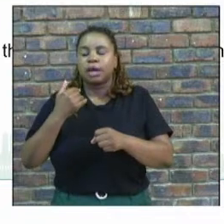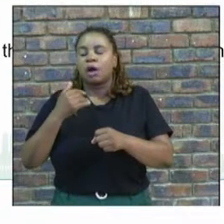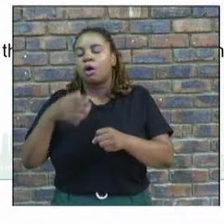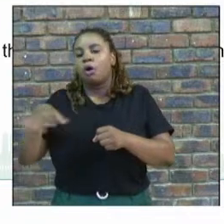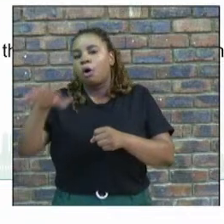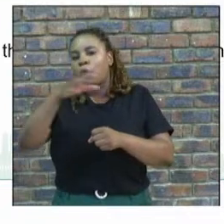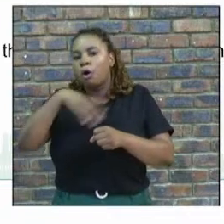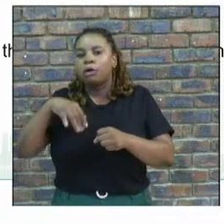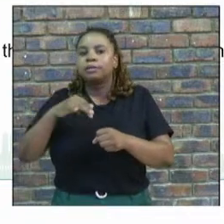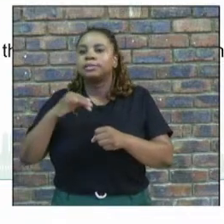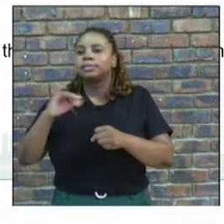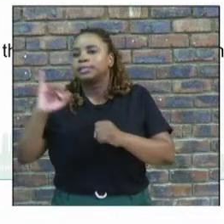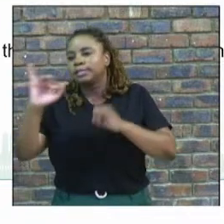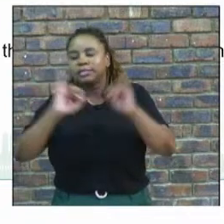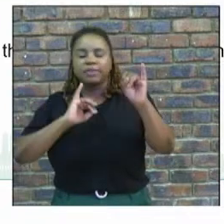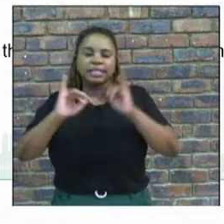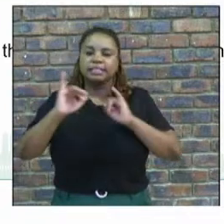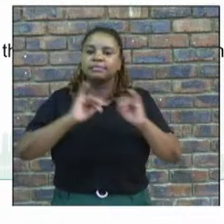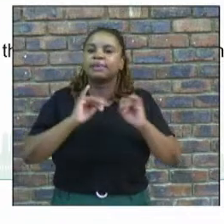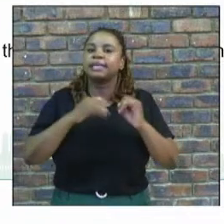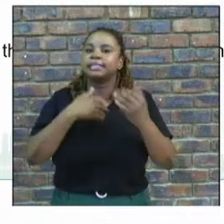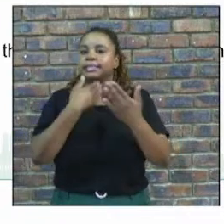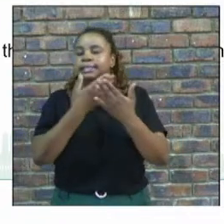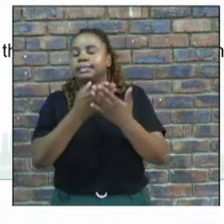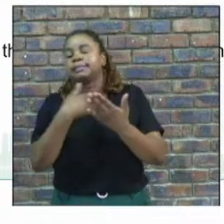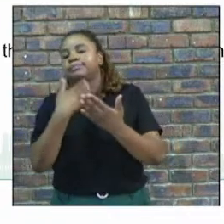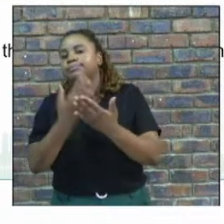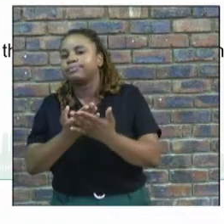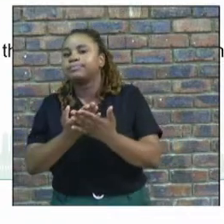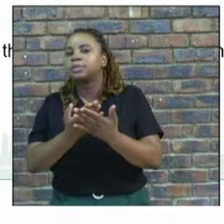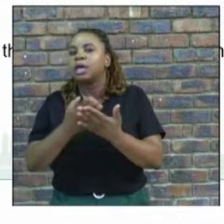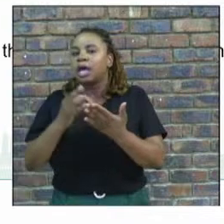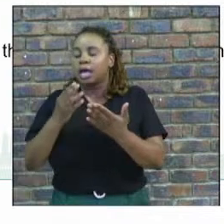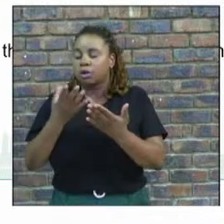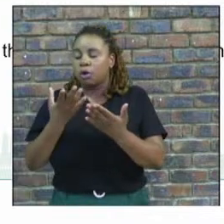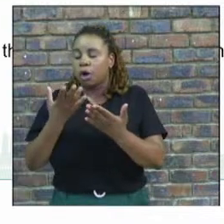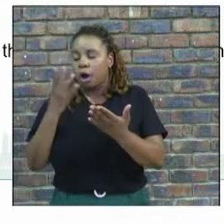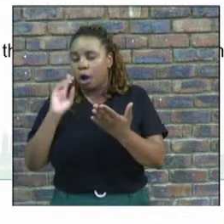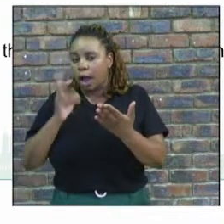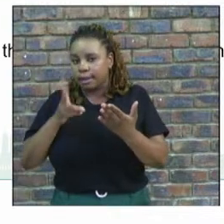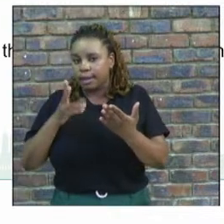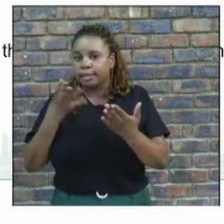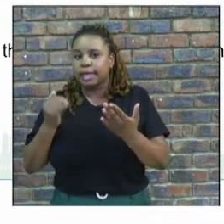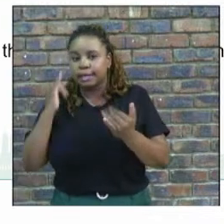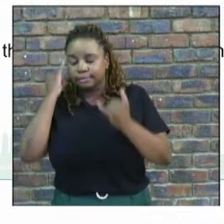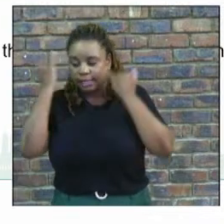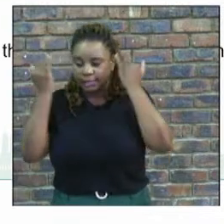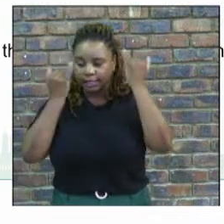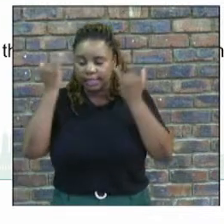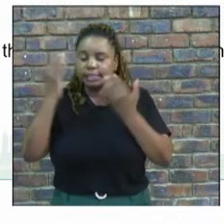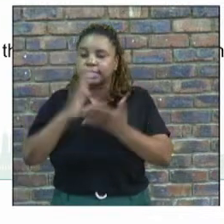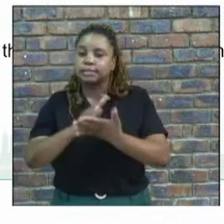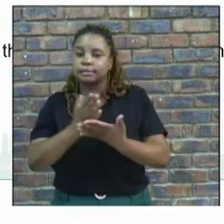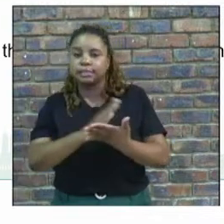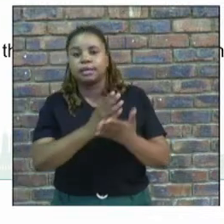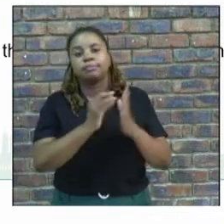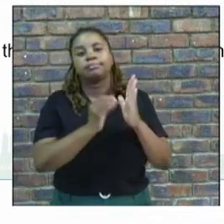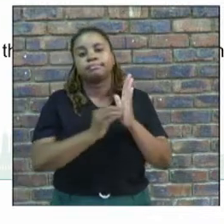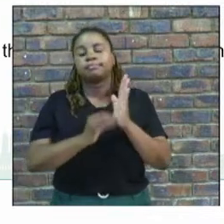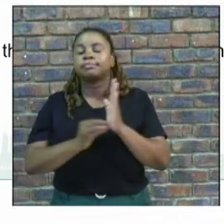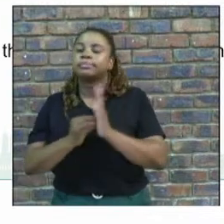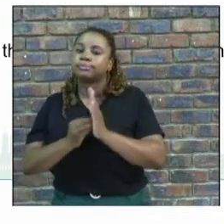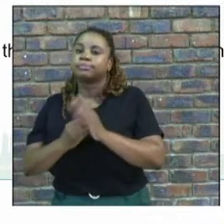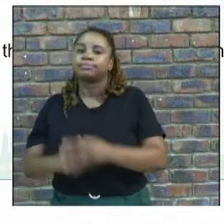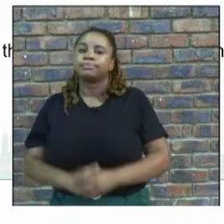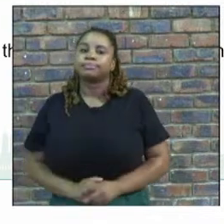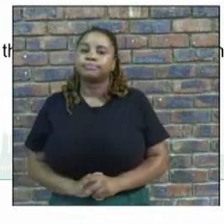to submit their comments and objection regarding the application that has been lodged within 30 days.